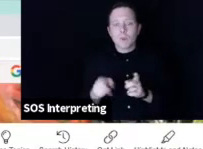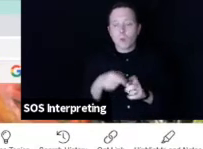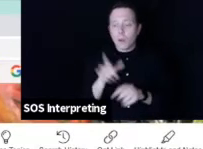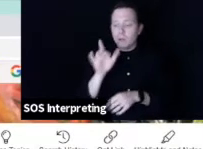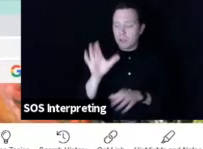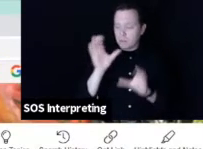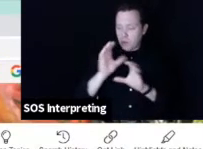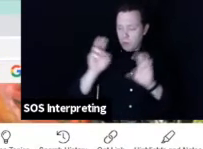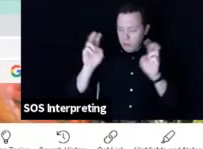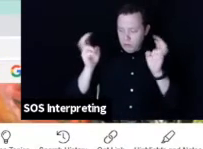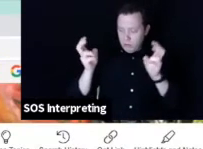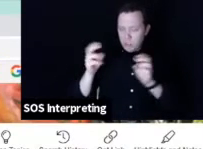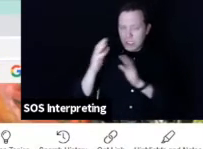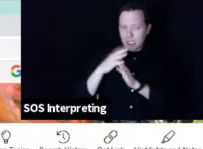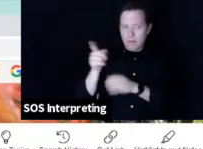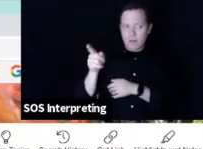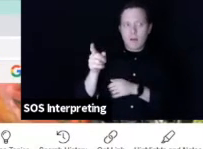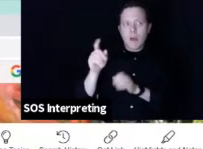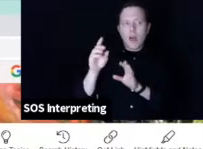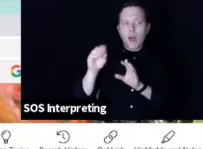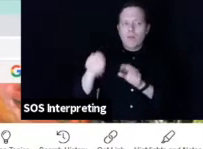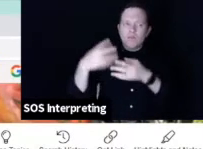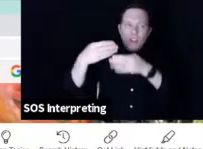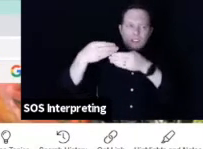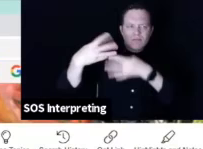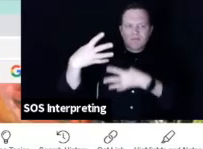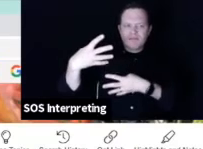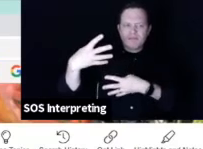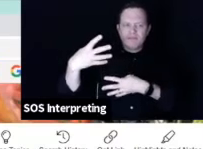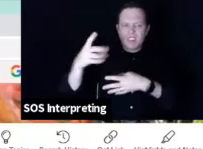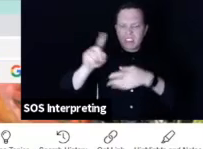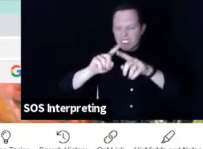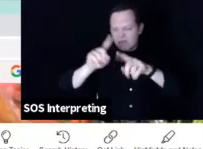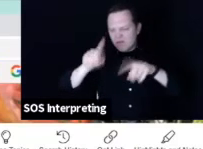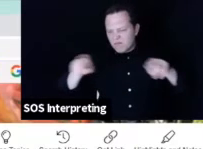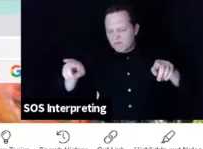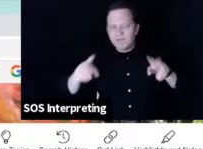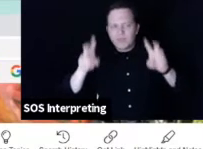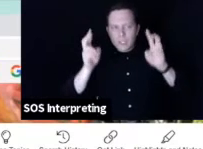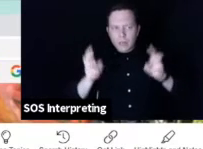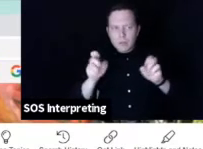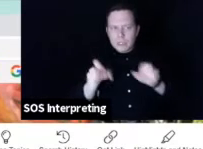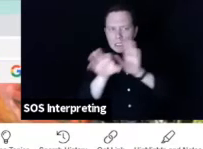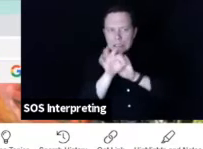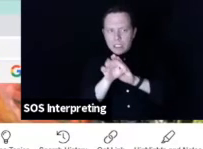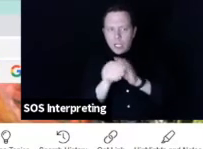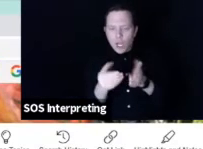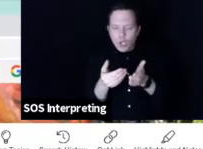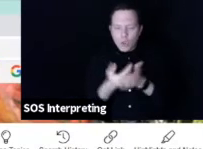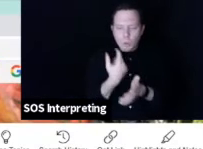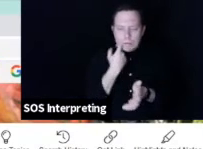top, it gives you all of the topics, but you can select new or